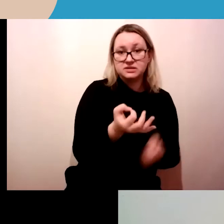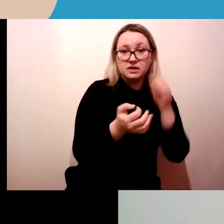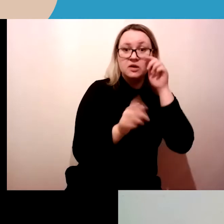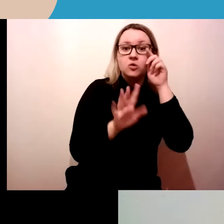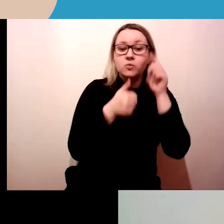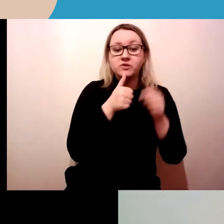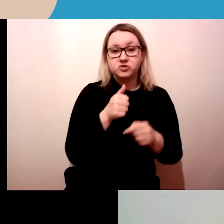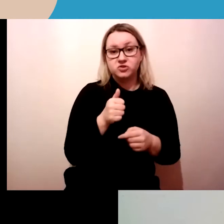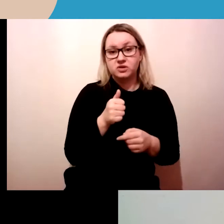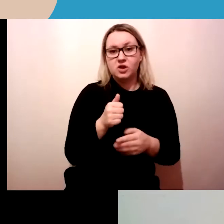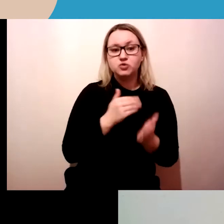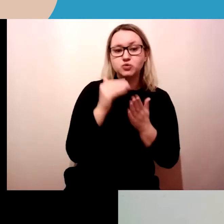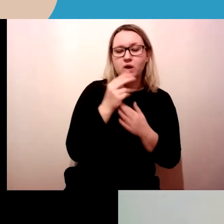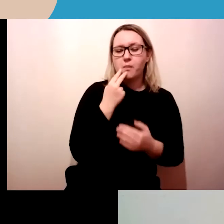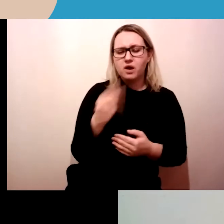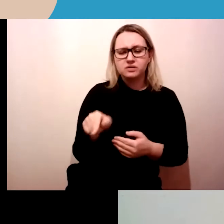on.